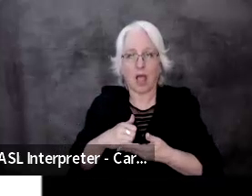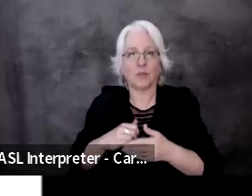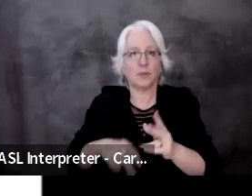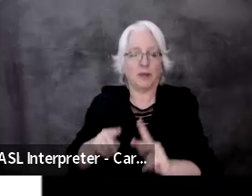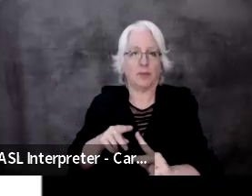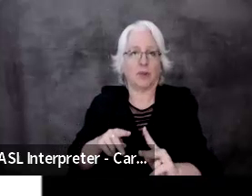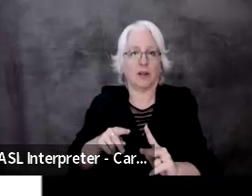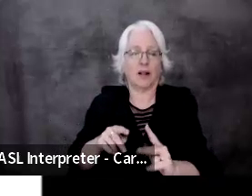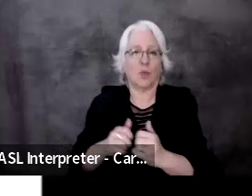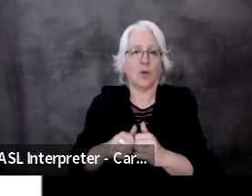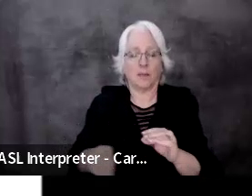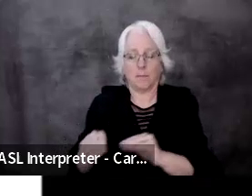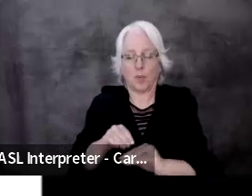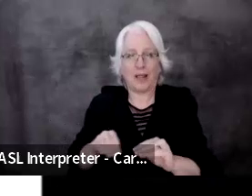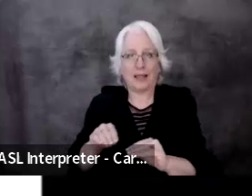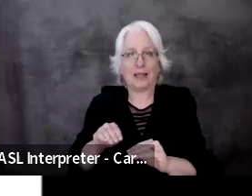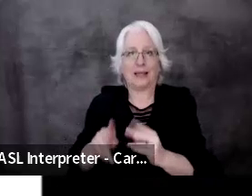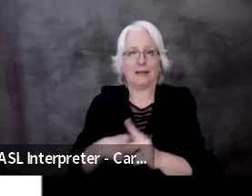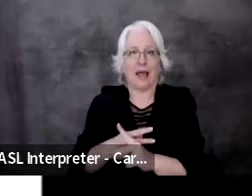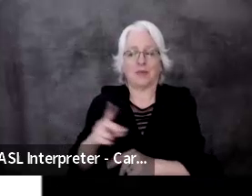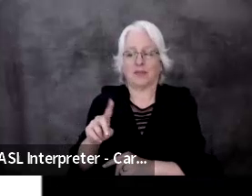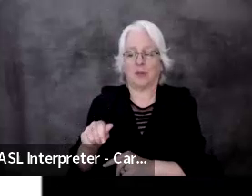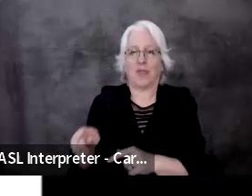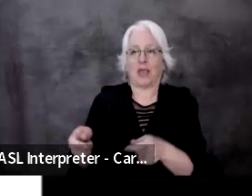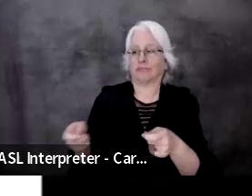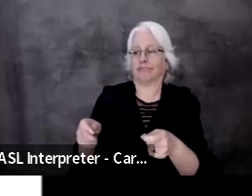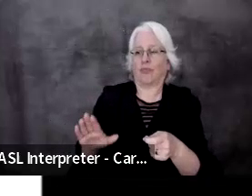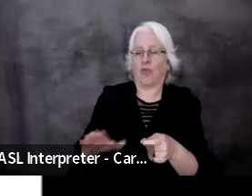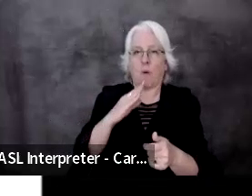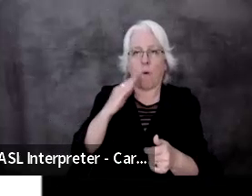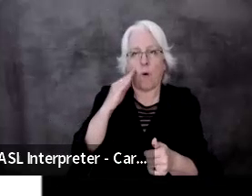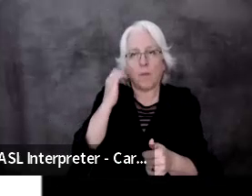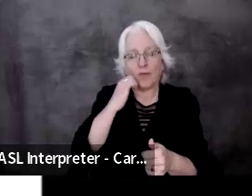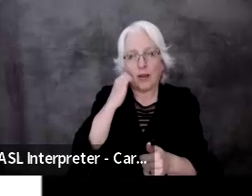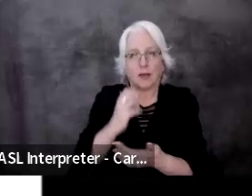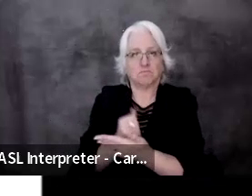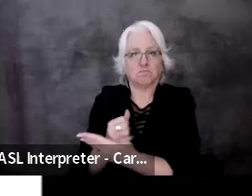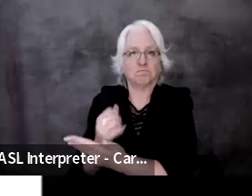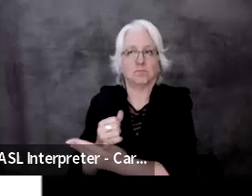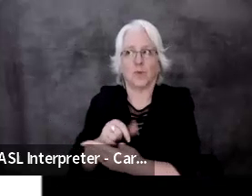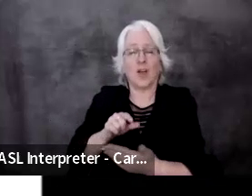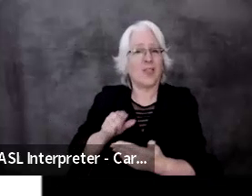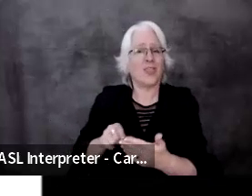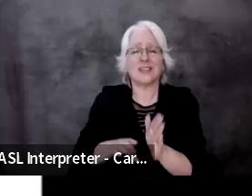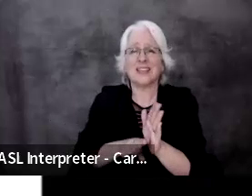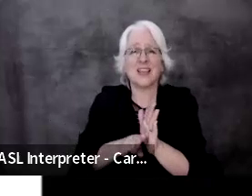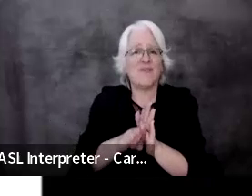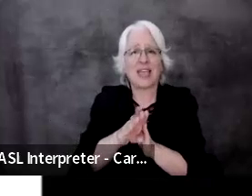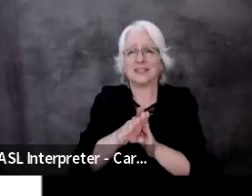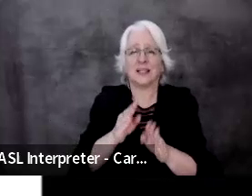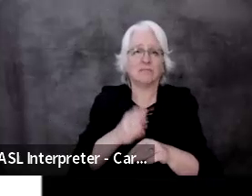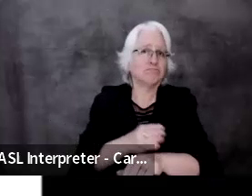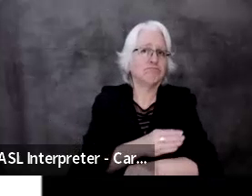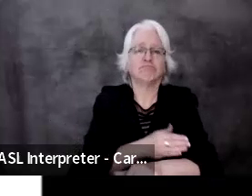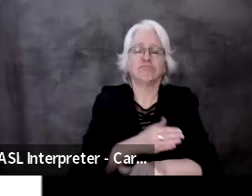with mobility disabilities manage their home on a day-to-day basis. Again, this stuff is advancing so quickly. I encourage